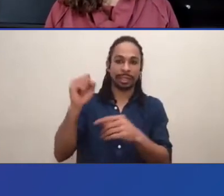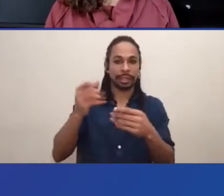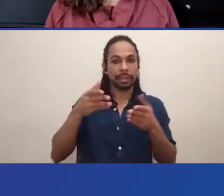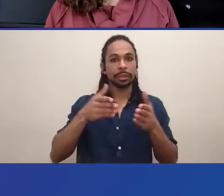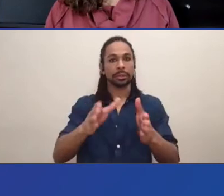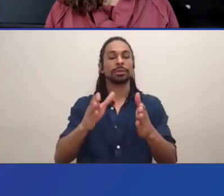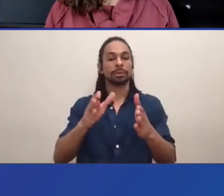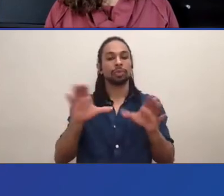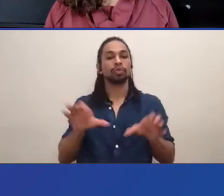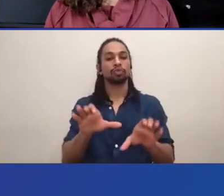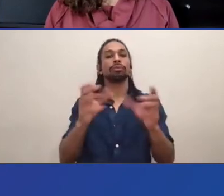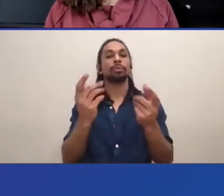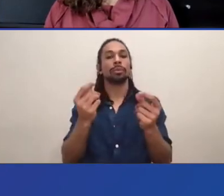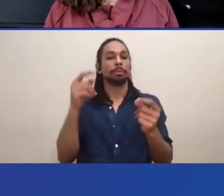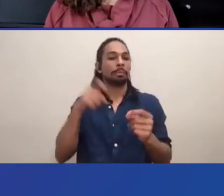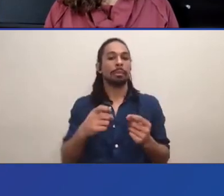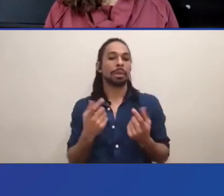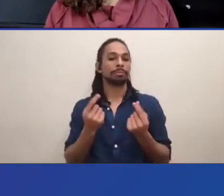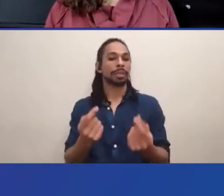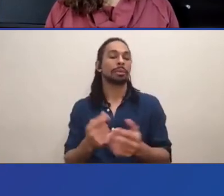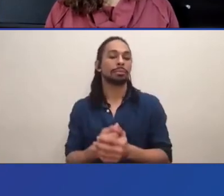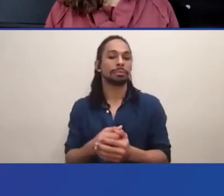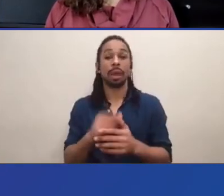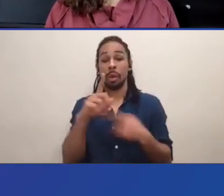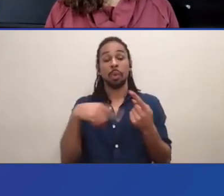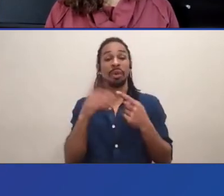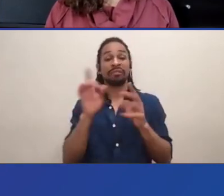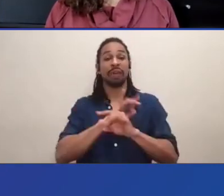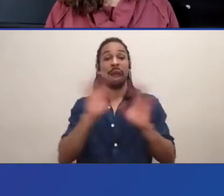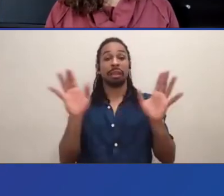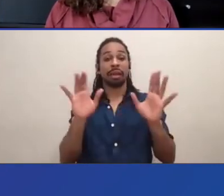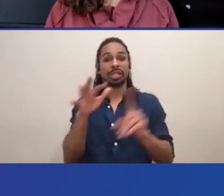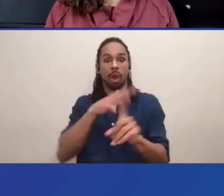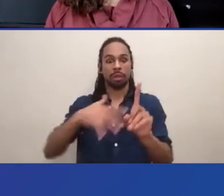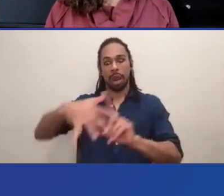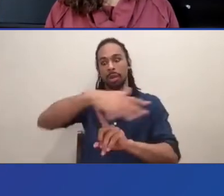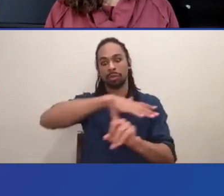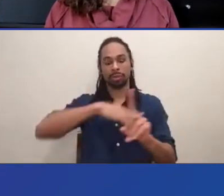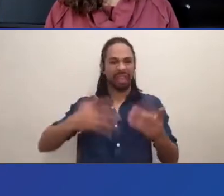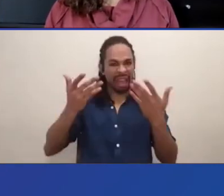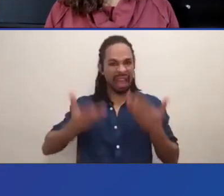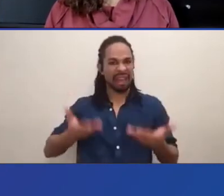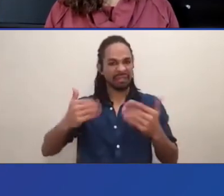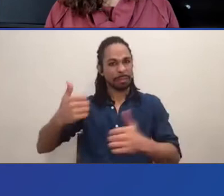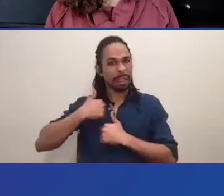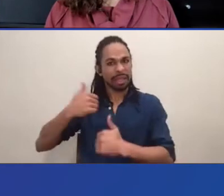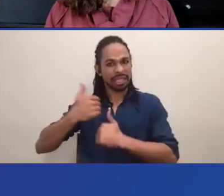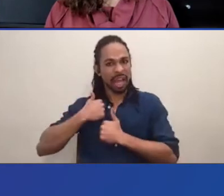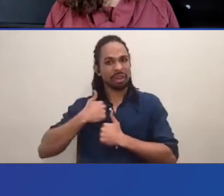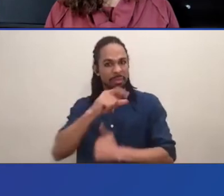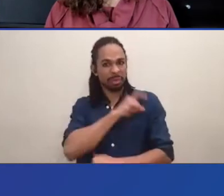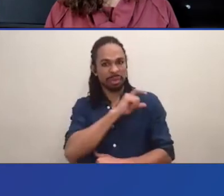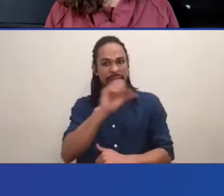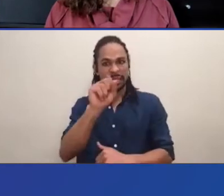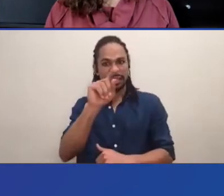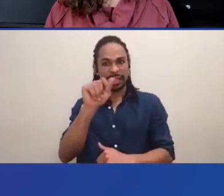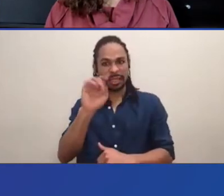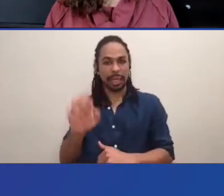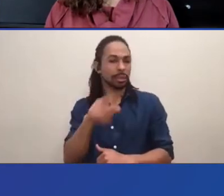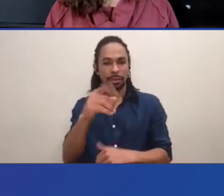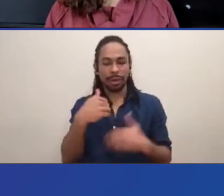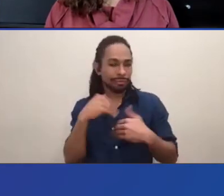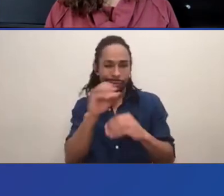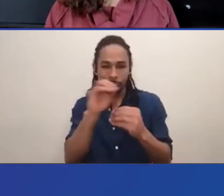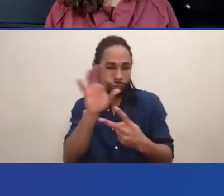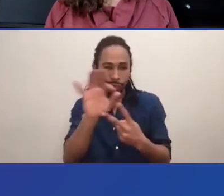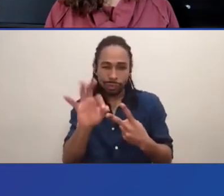mentioned, when violence is all around you in this heavy militarized police state, you have no choice but to